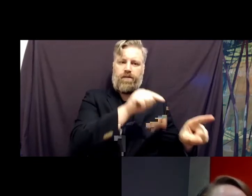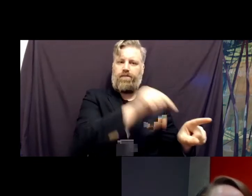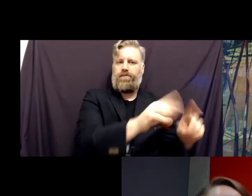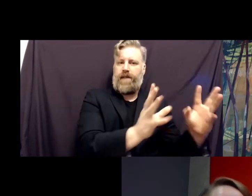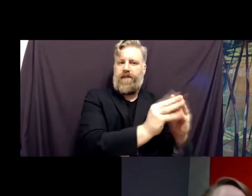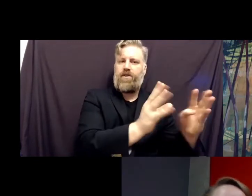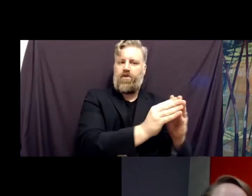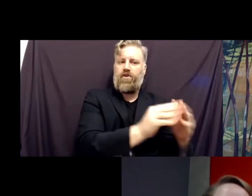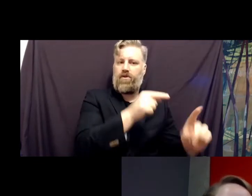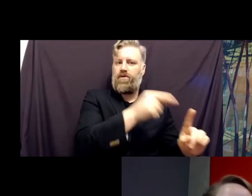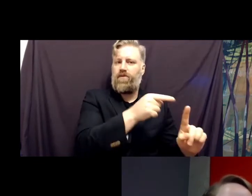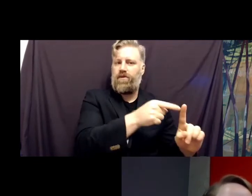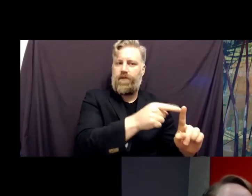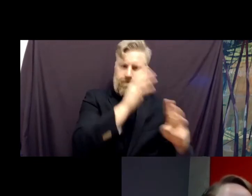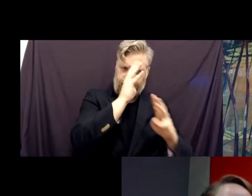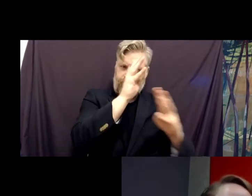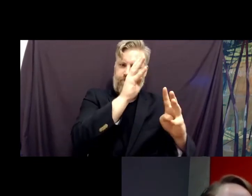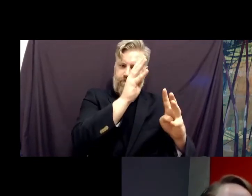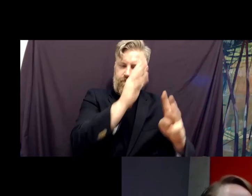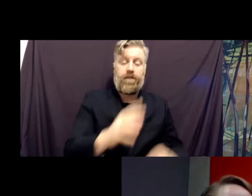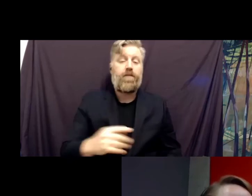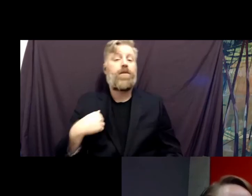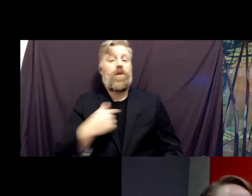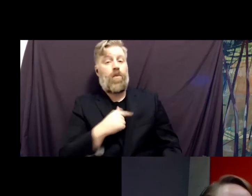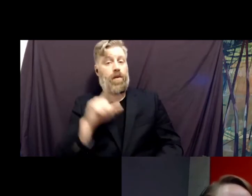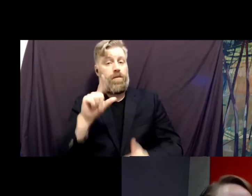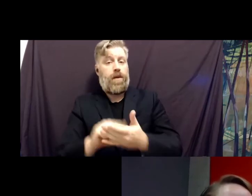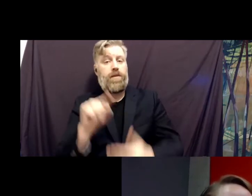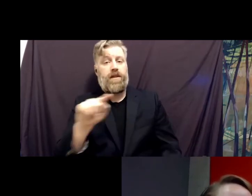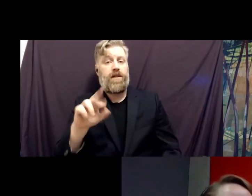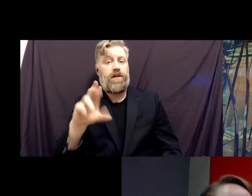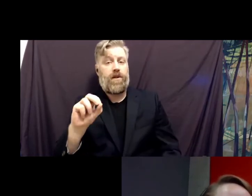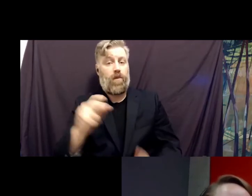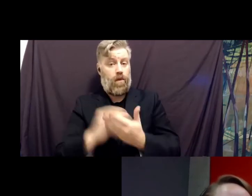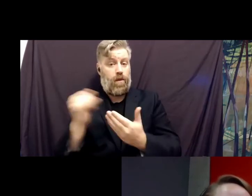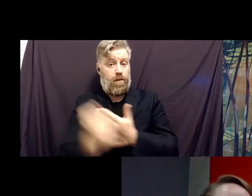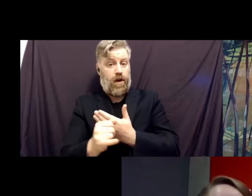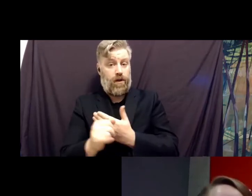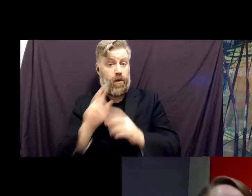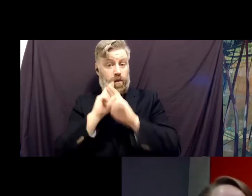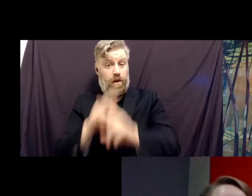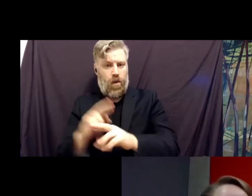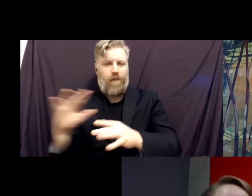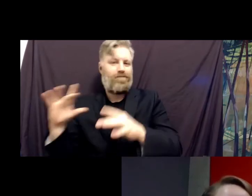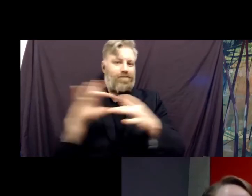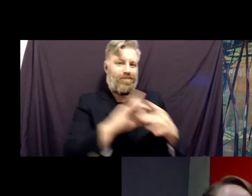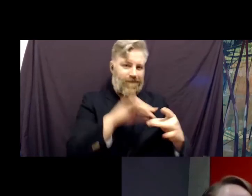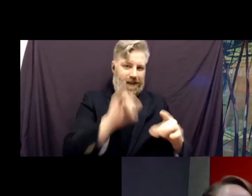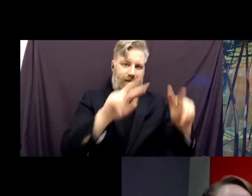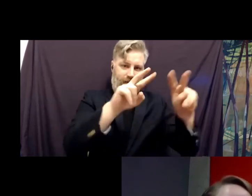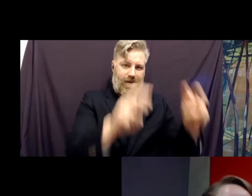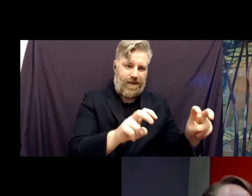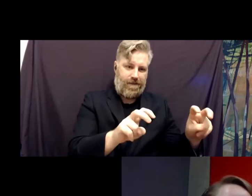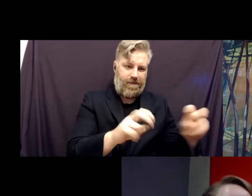publishes the Zero project report based on this theme, and organizes the Zero